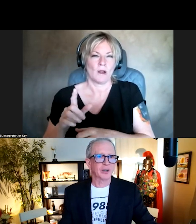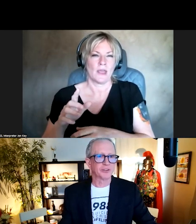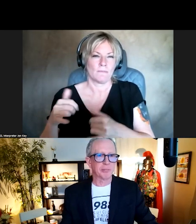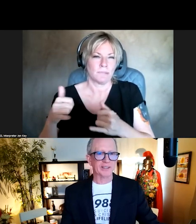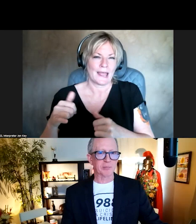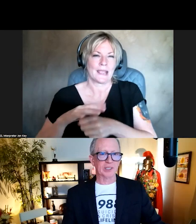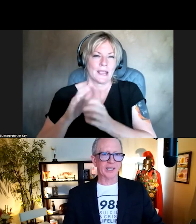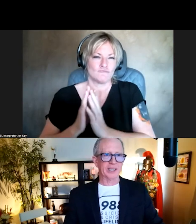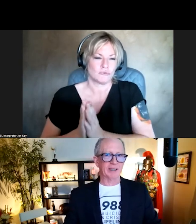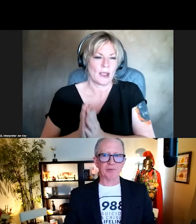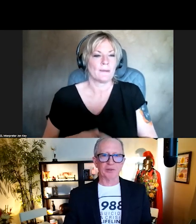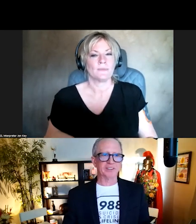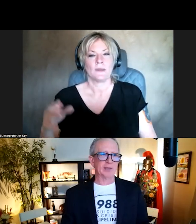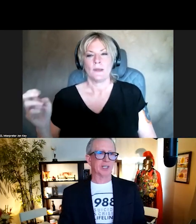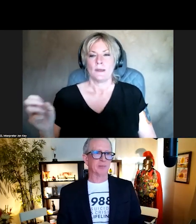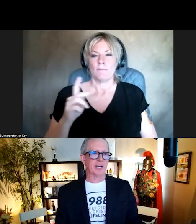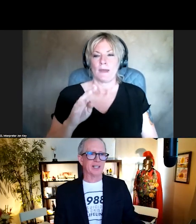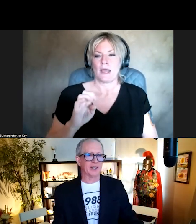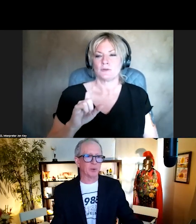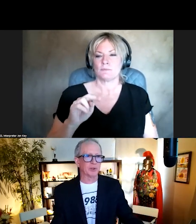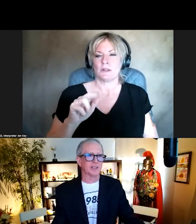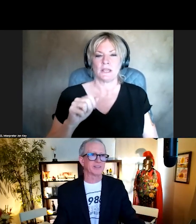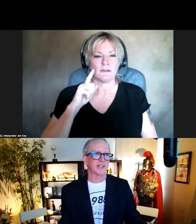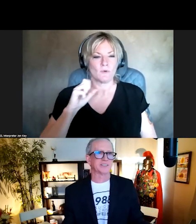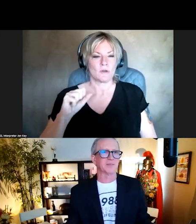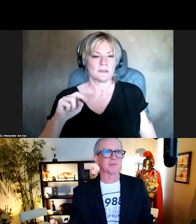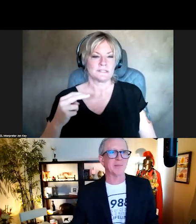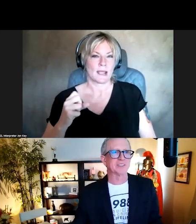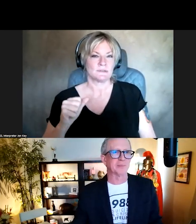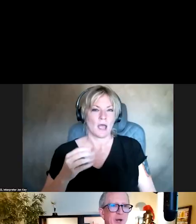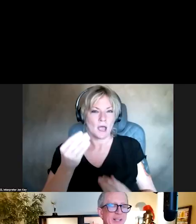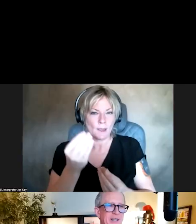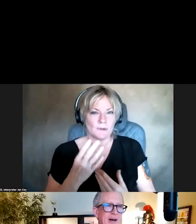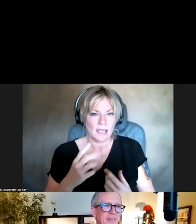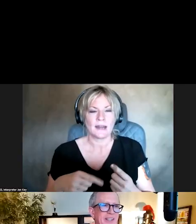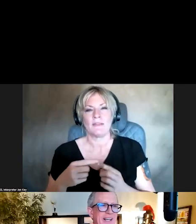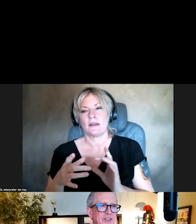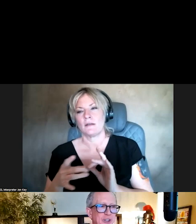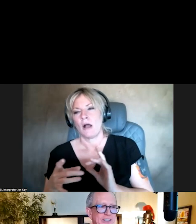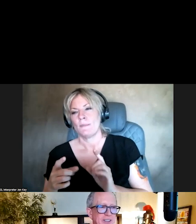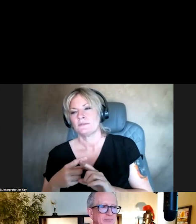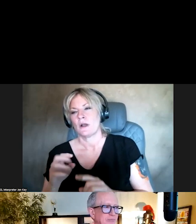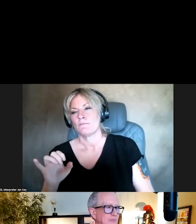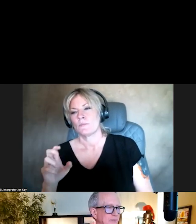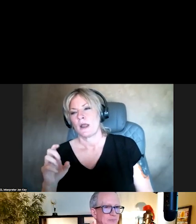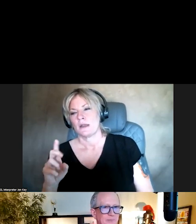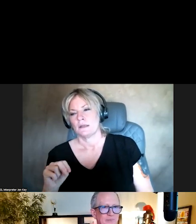Okay, let's go back to Belina for the SAMHSA update, and then we'll get some comments from Brandon about the national